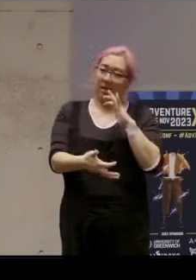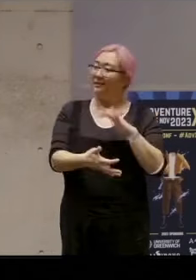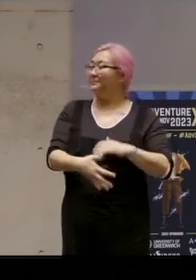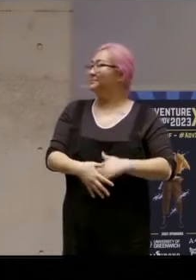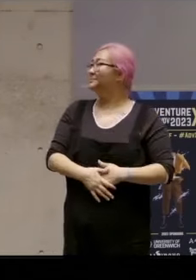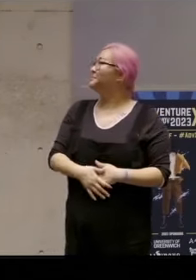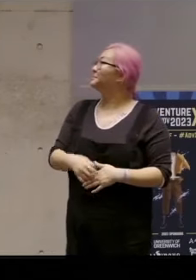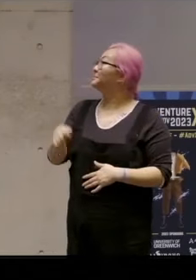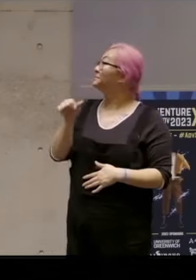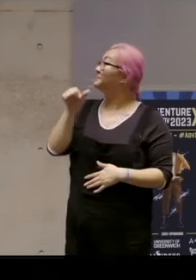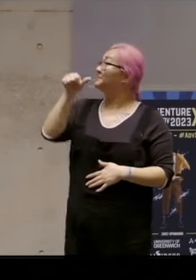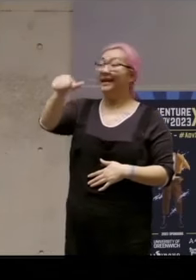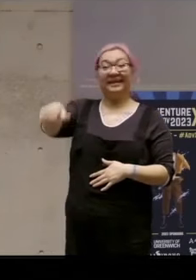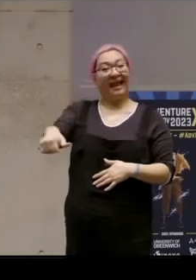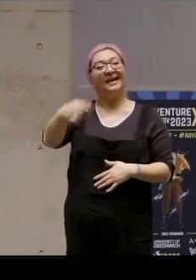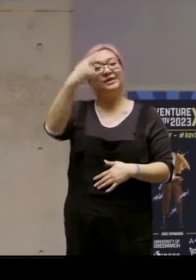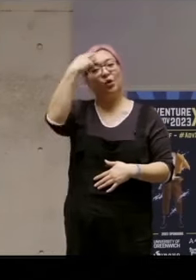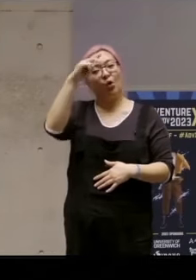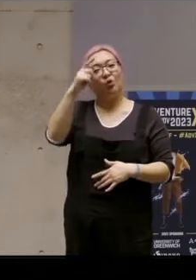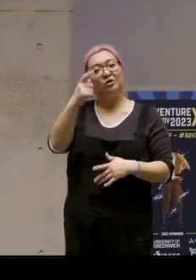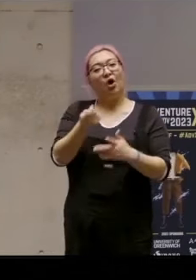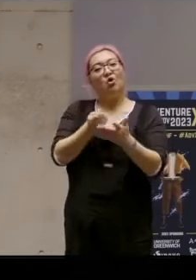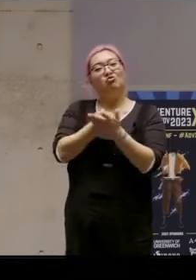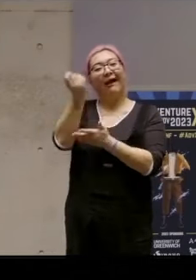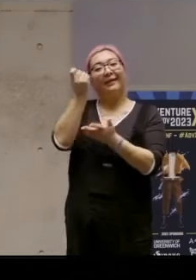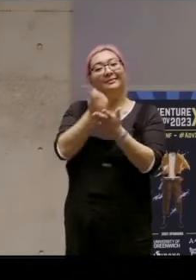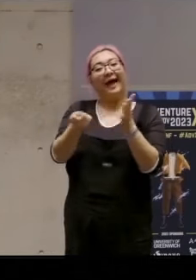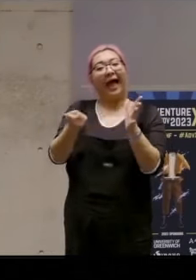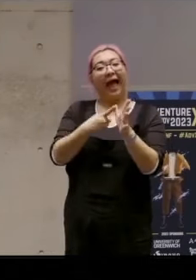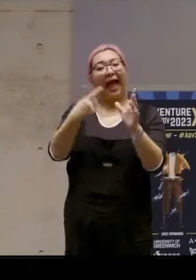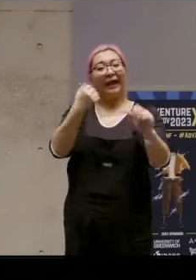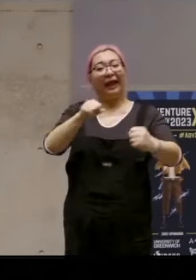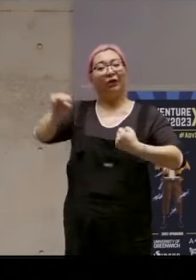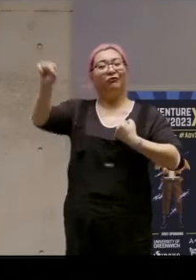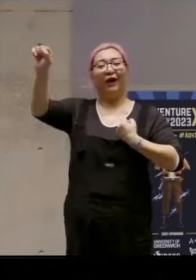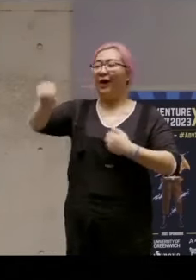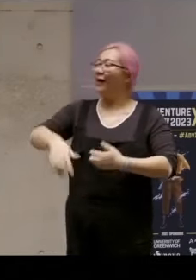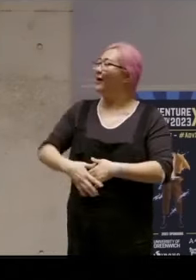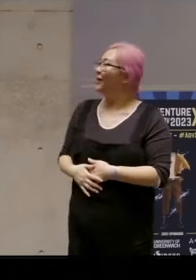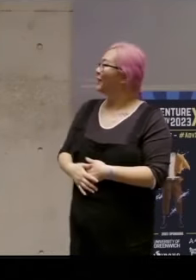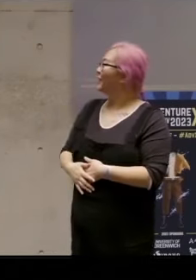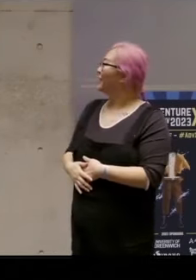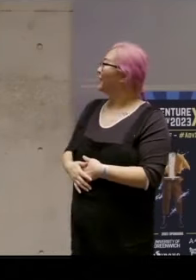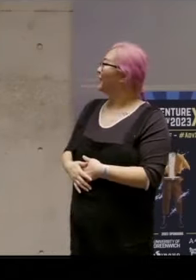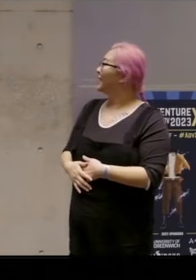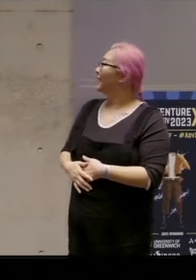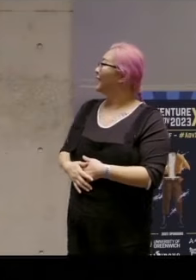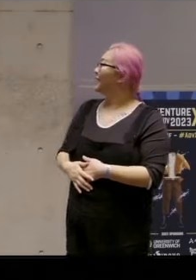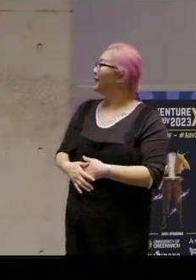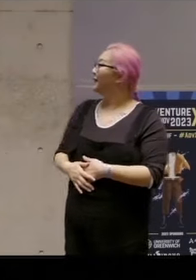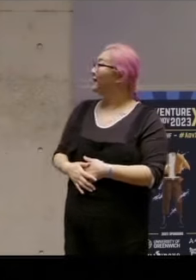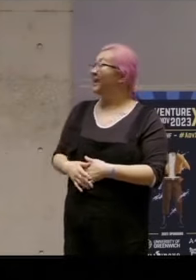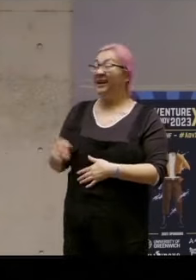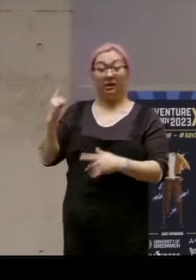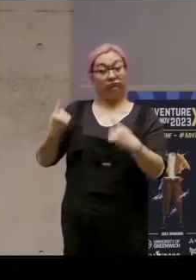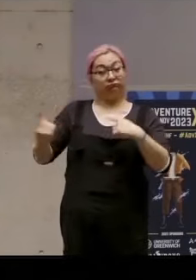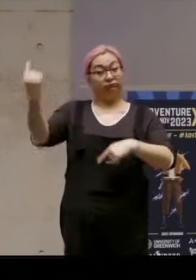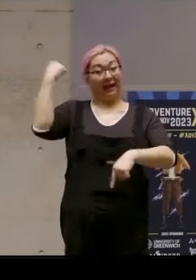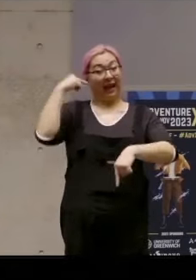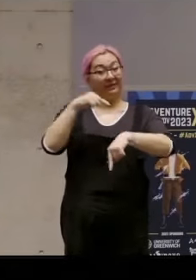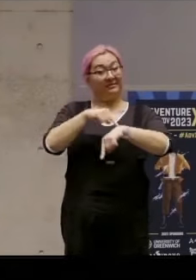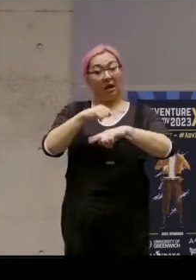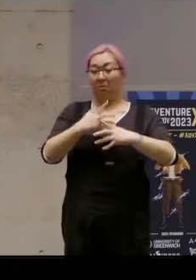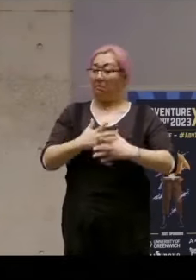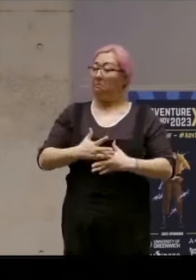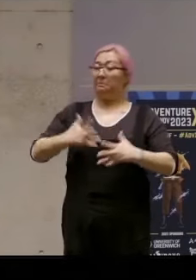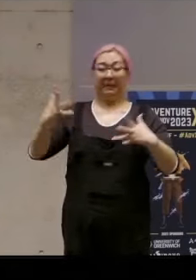And Rent a Hero, the footage game. We closed Austria with a pretty big production for its time. In